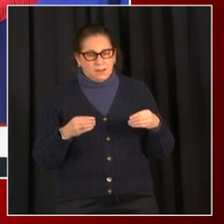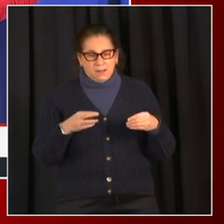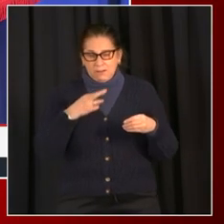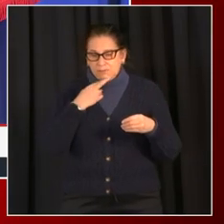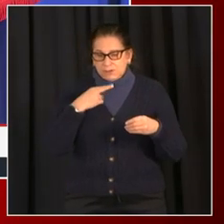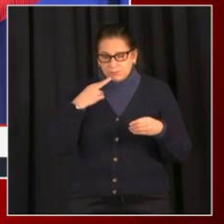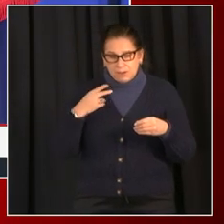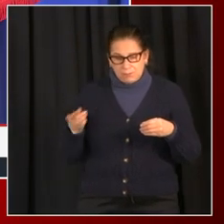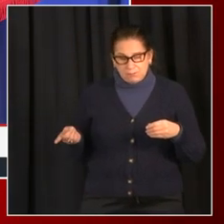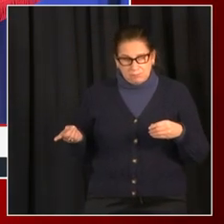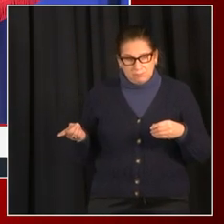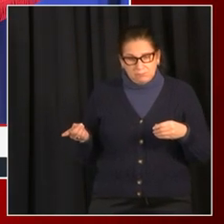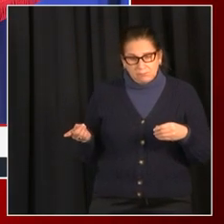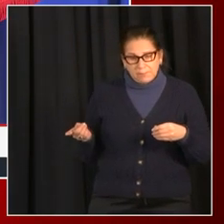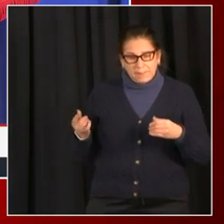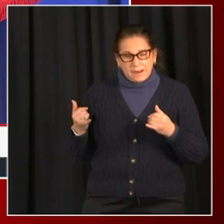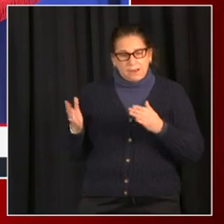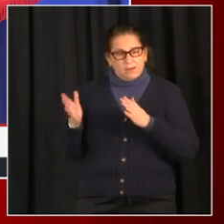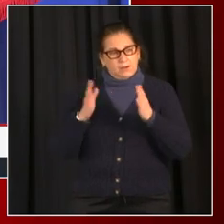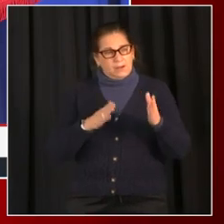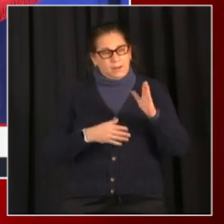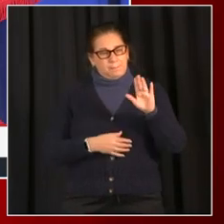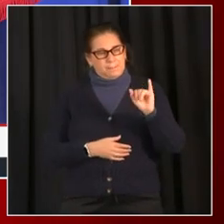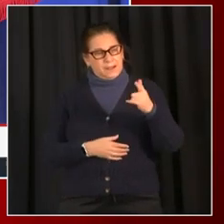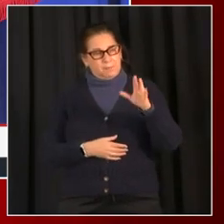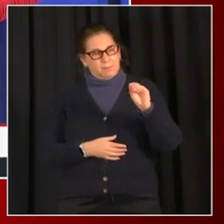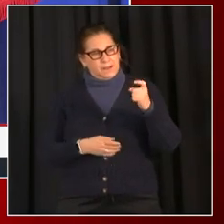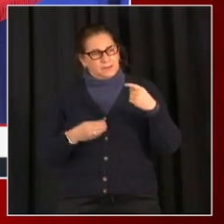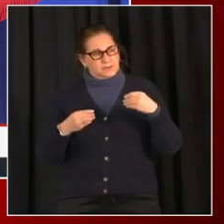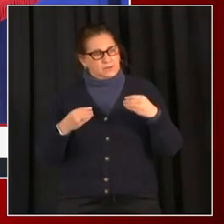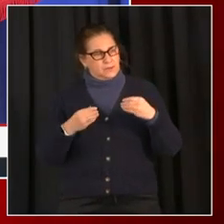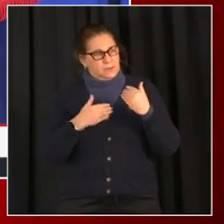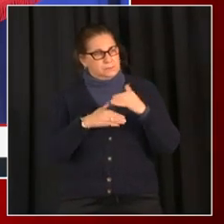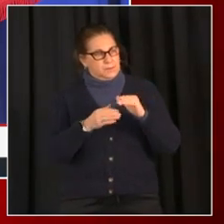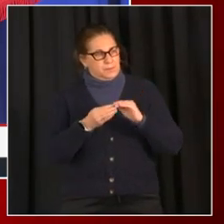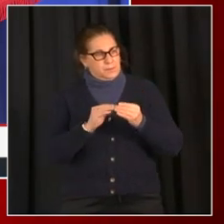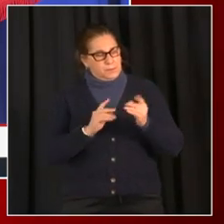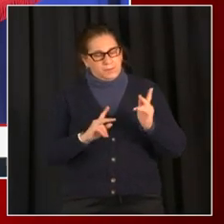this, seeing that those limits for those stores were lifted?